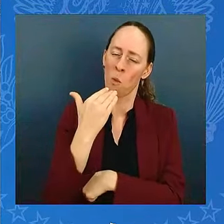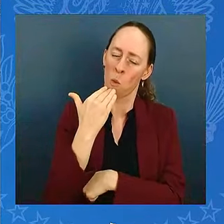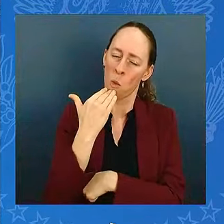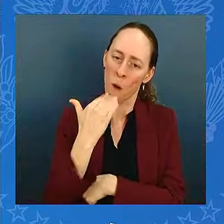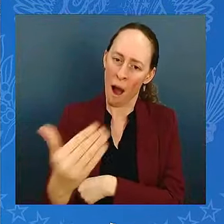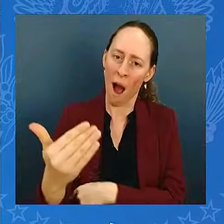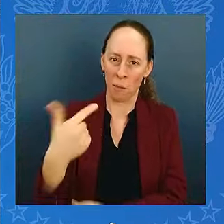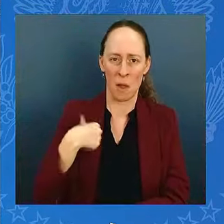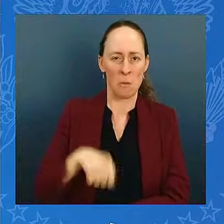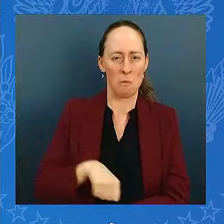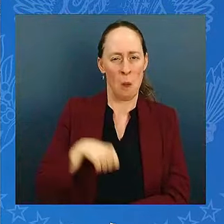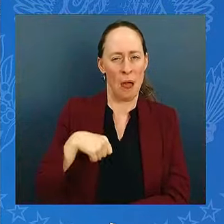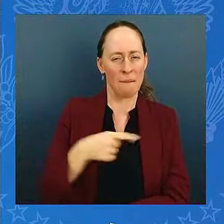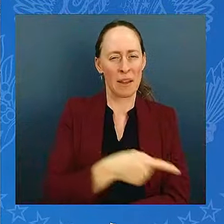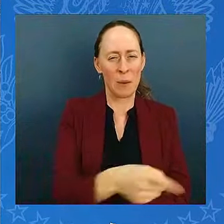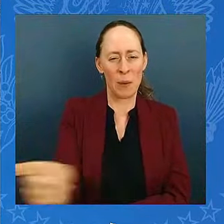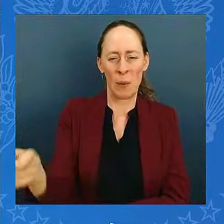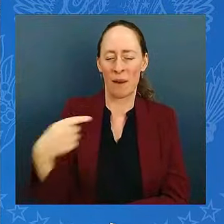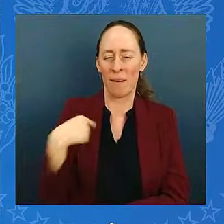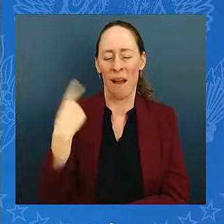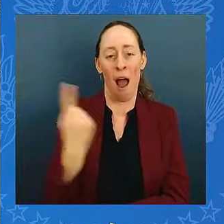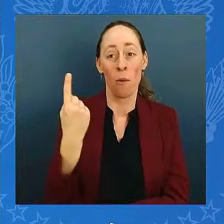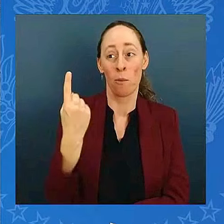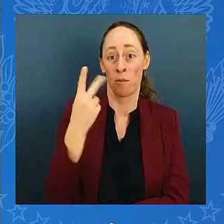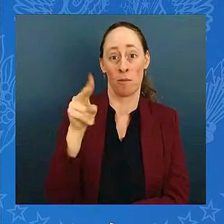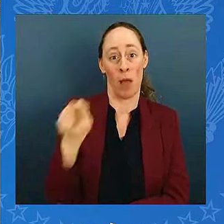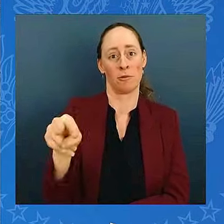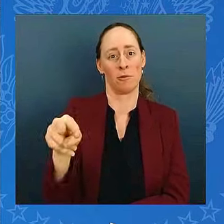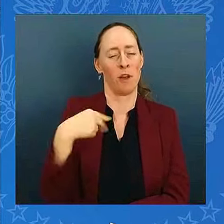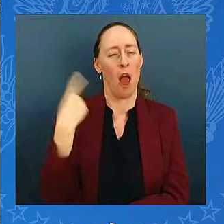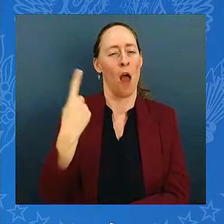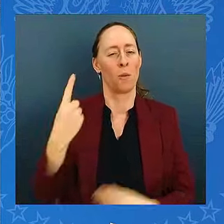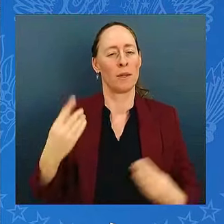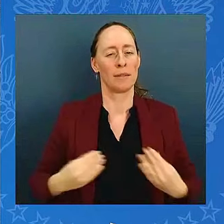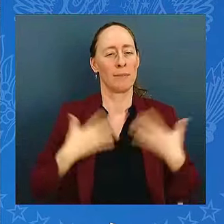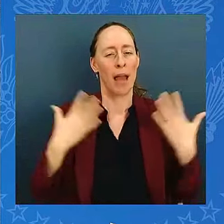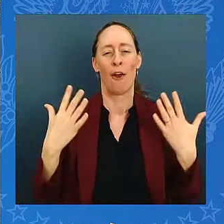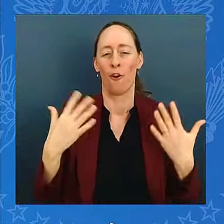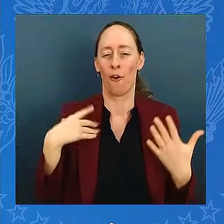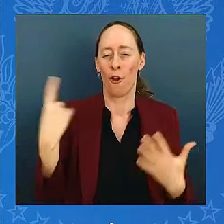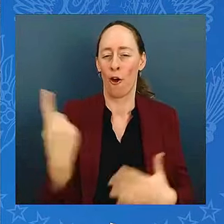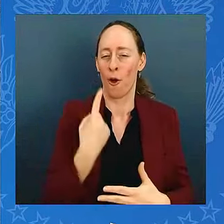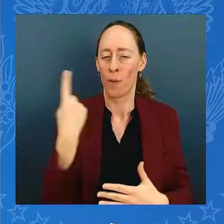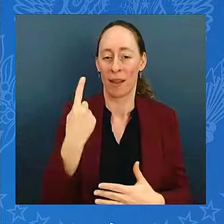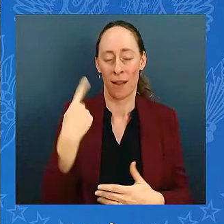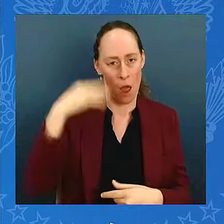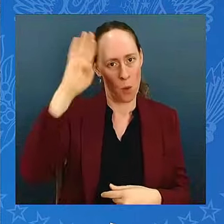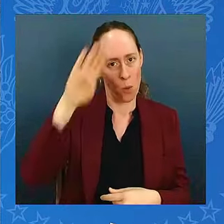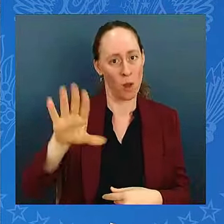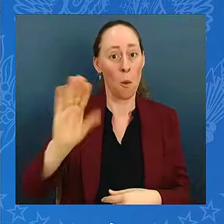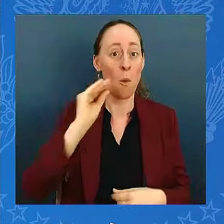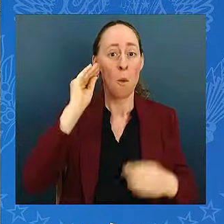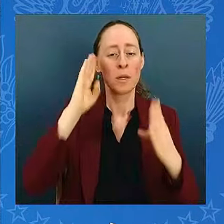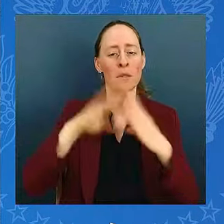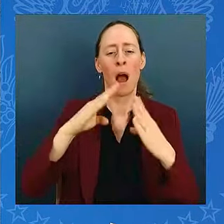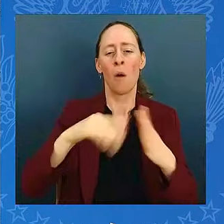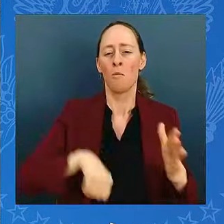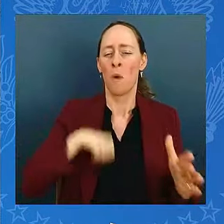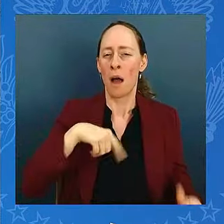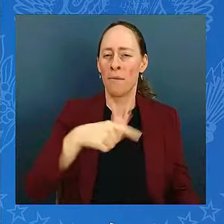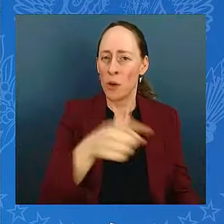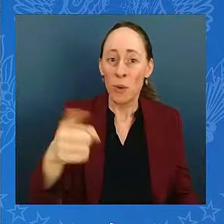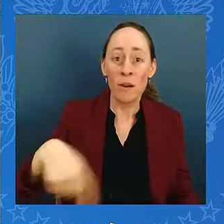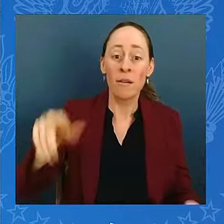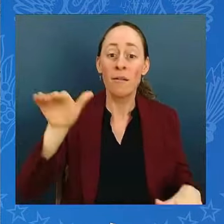I bet you, well, you can't walk down the street in your hometown without some young girl coming up to you just wanting to talk to you, just wanting to touch you, just wanting to hold